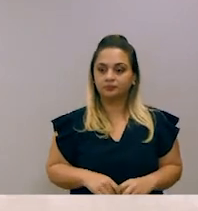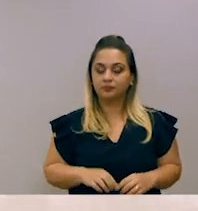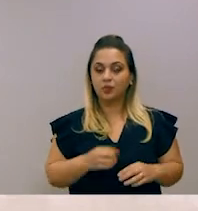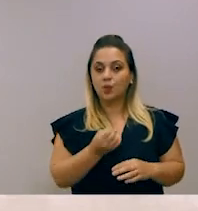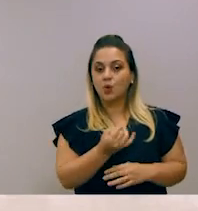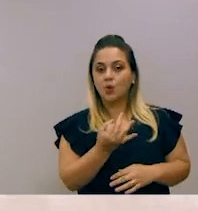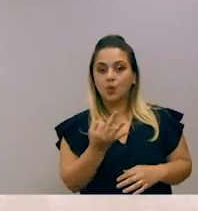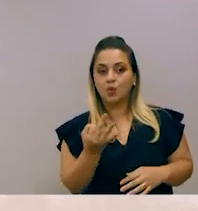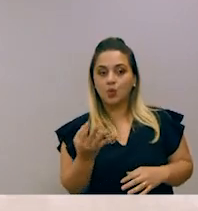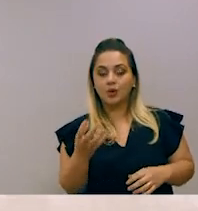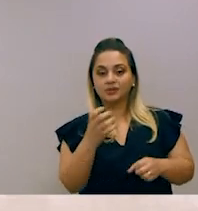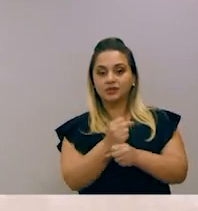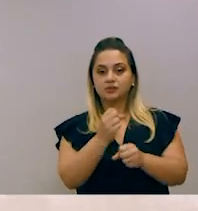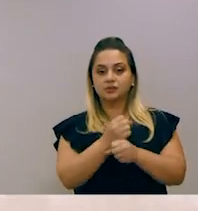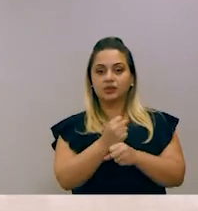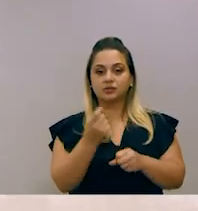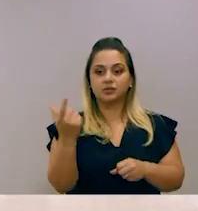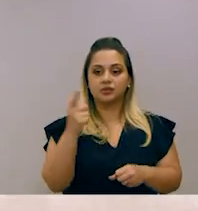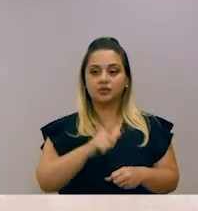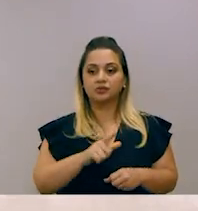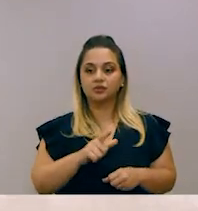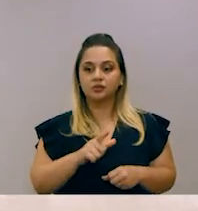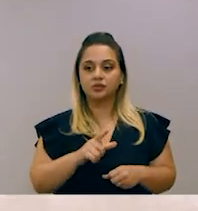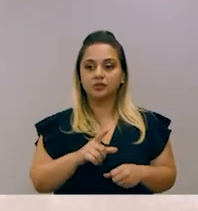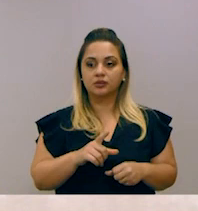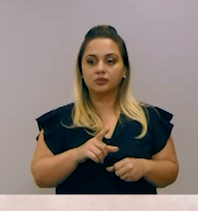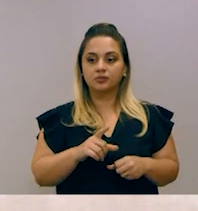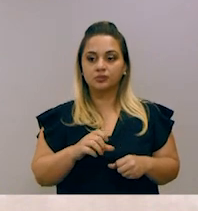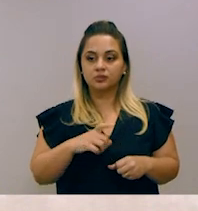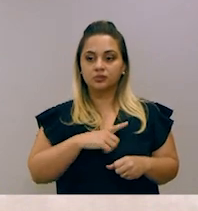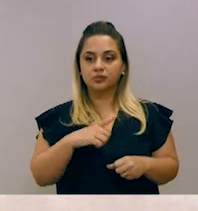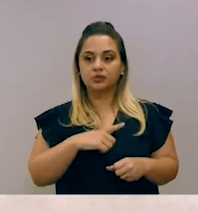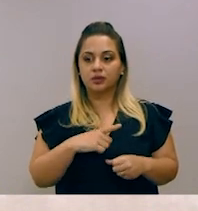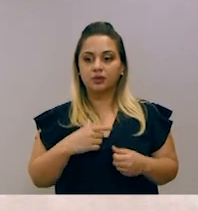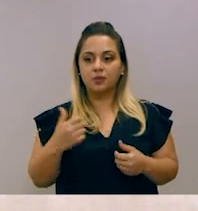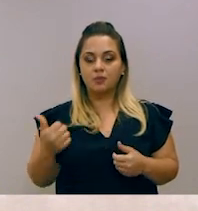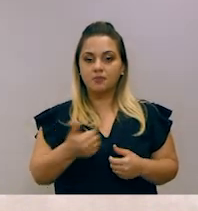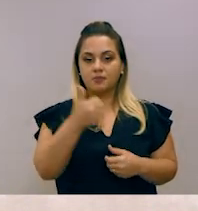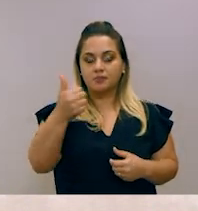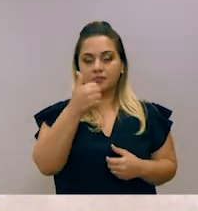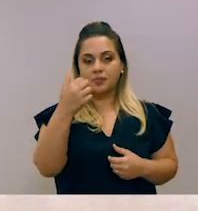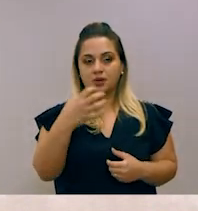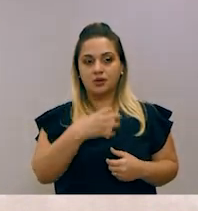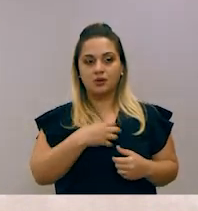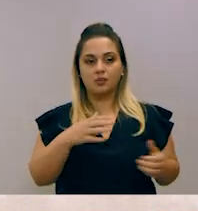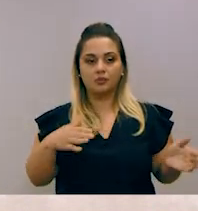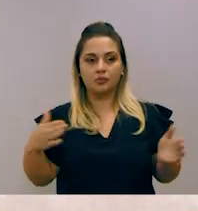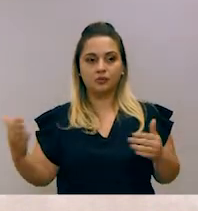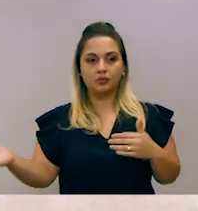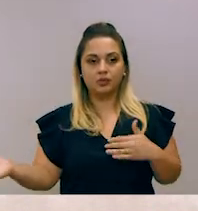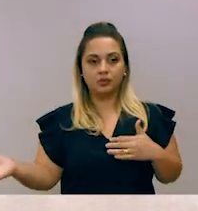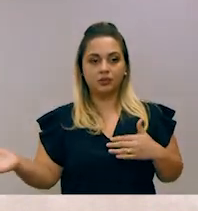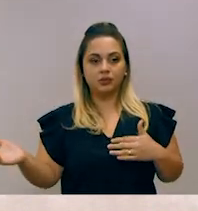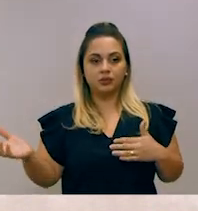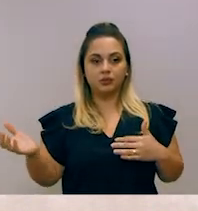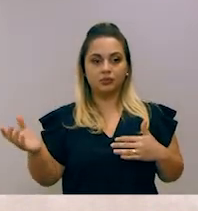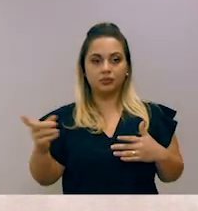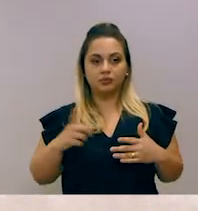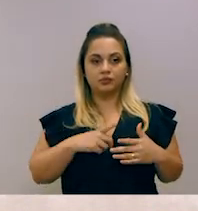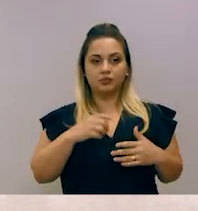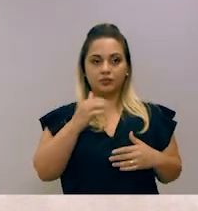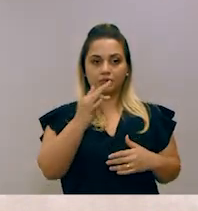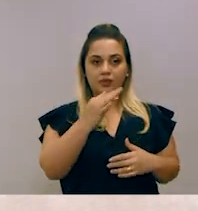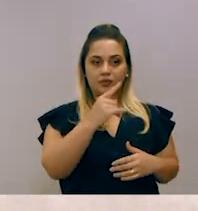So what were the outcomes that we obtained? The best model, the best binary model, was